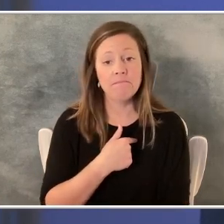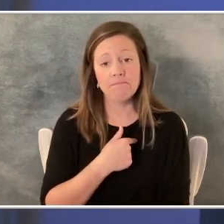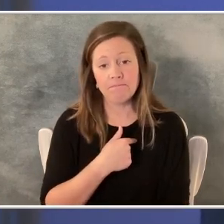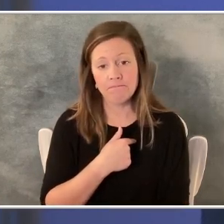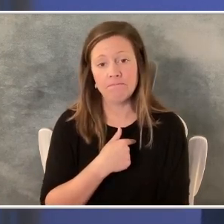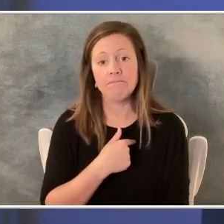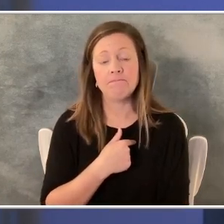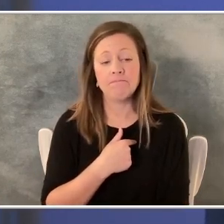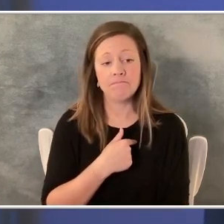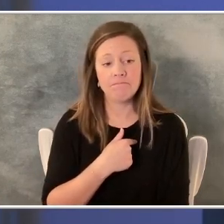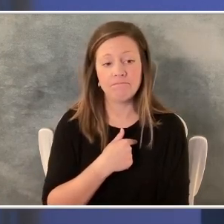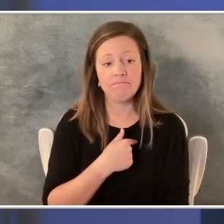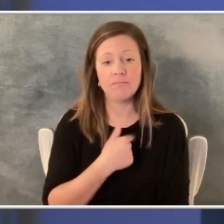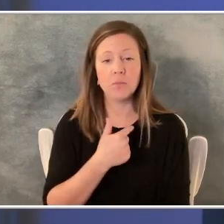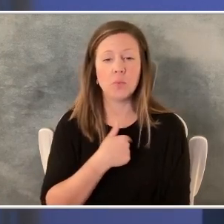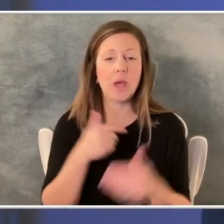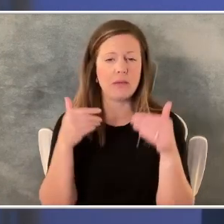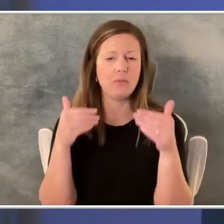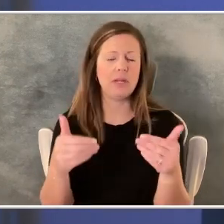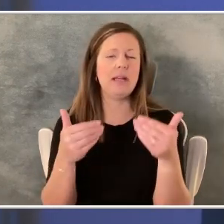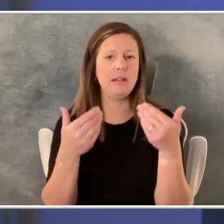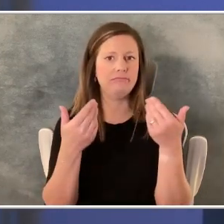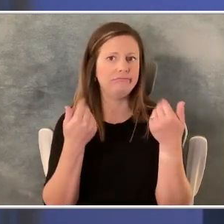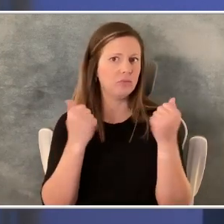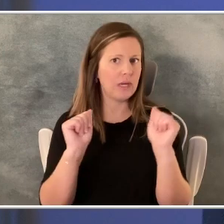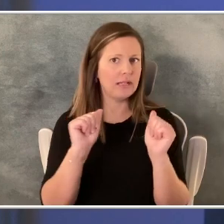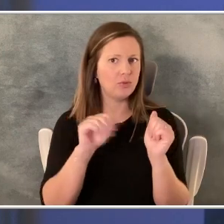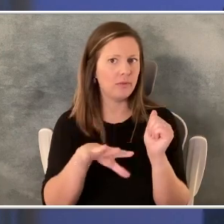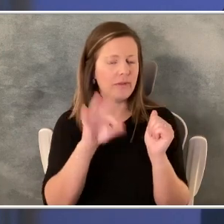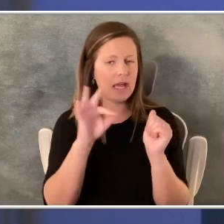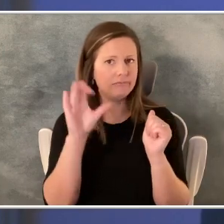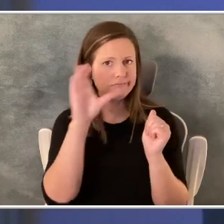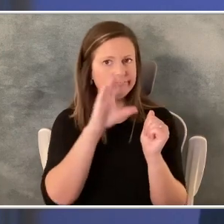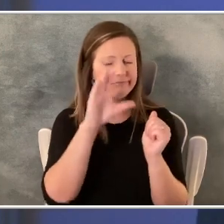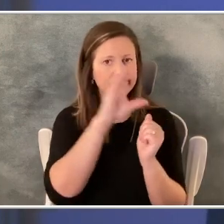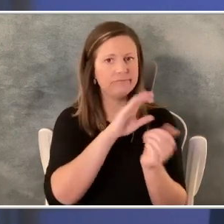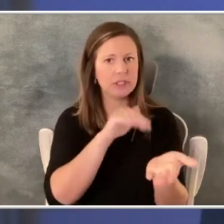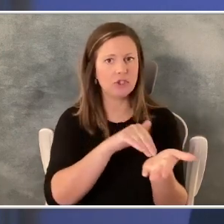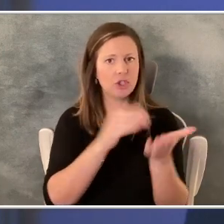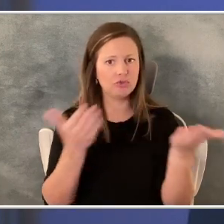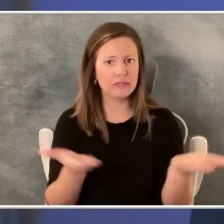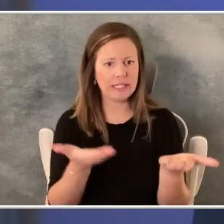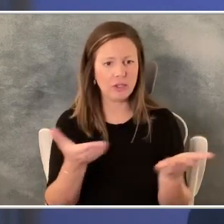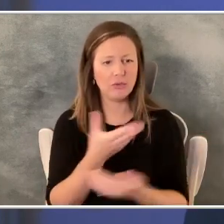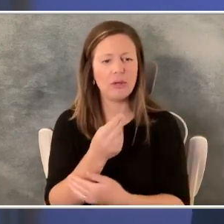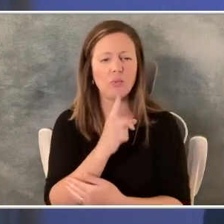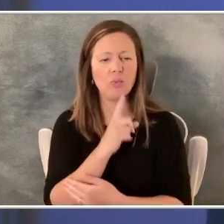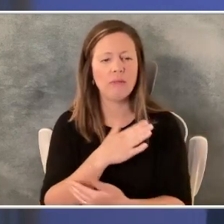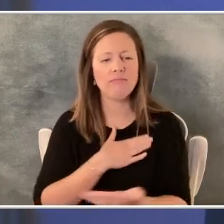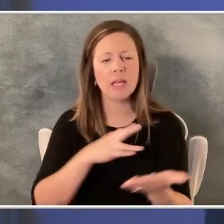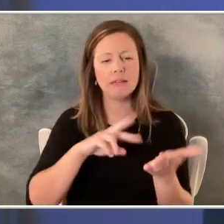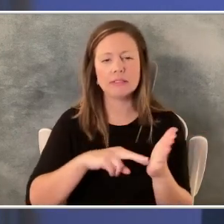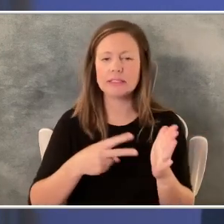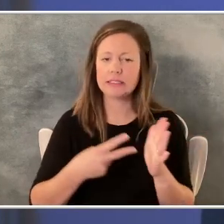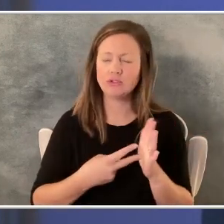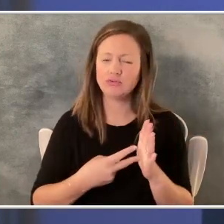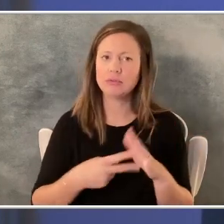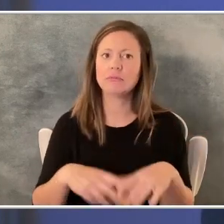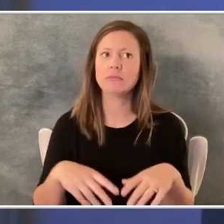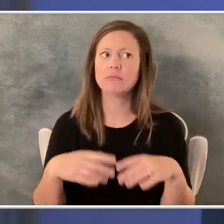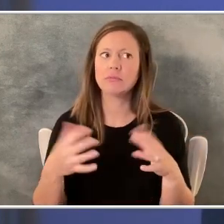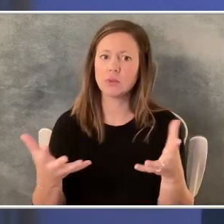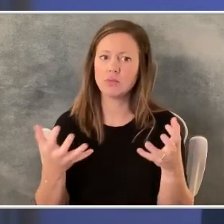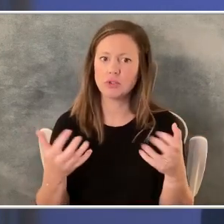primary care physician here, and the intention was just to have a